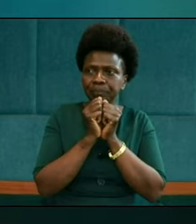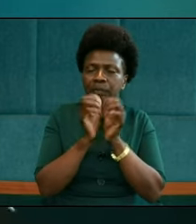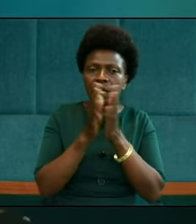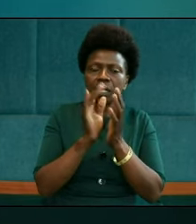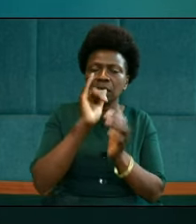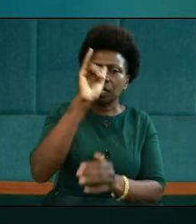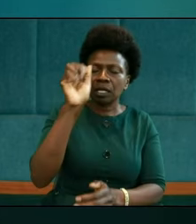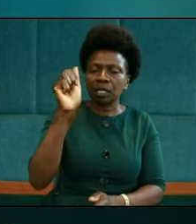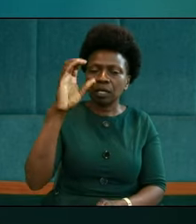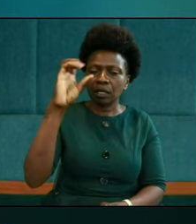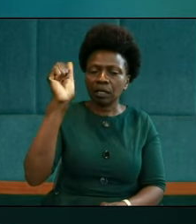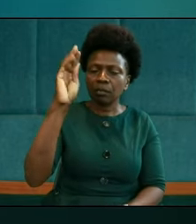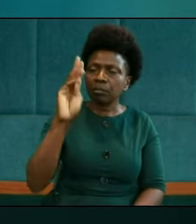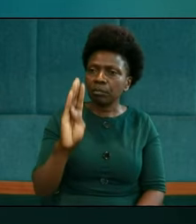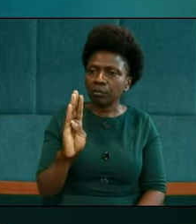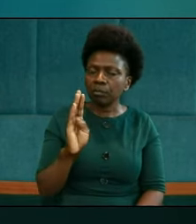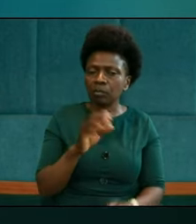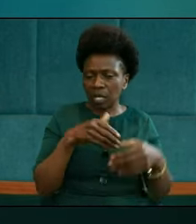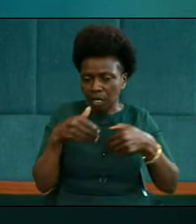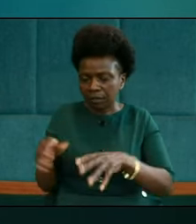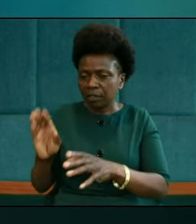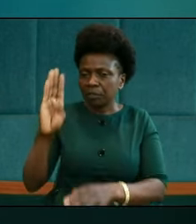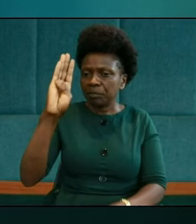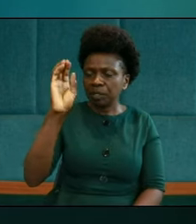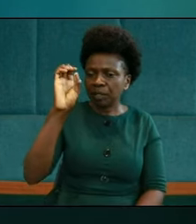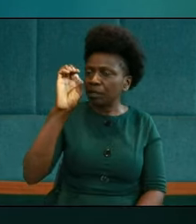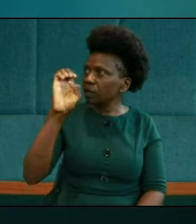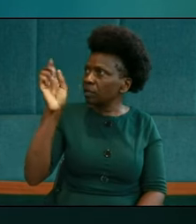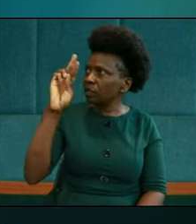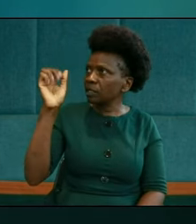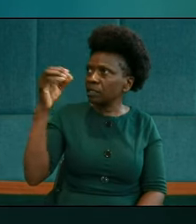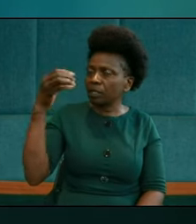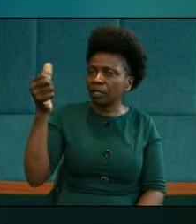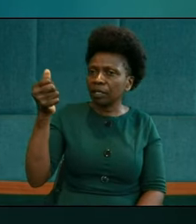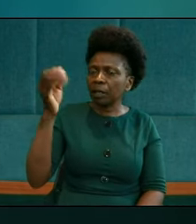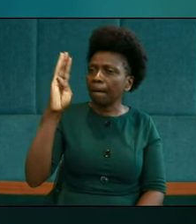And Jacob left Beersheba and set